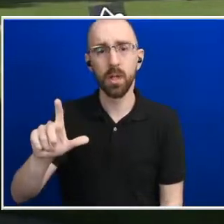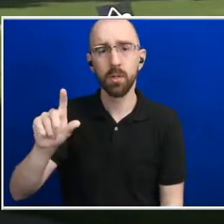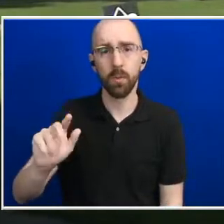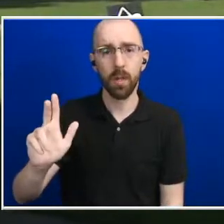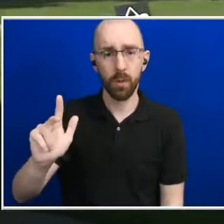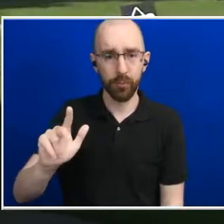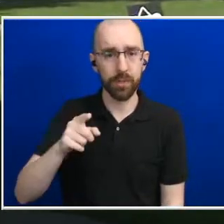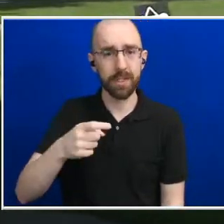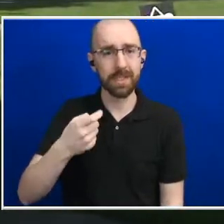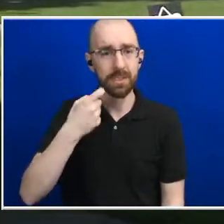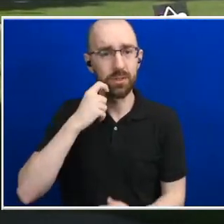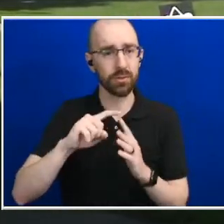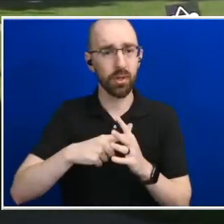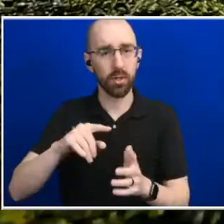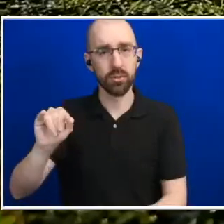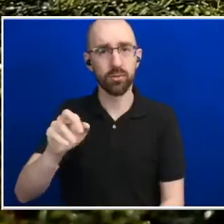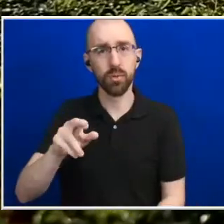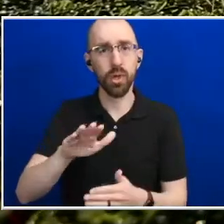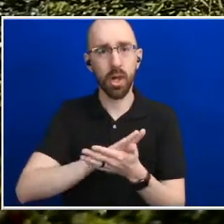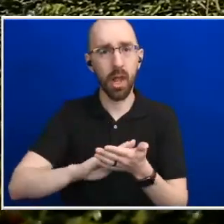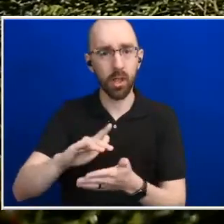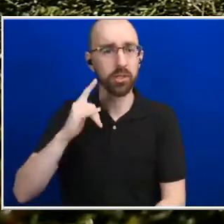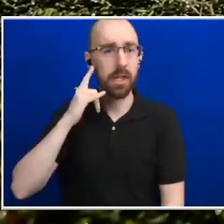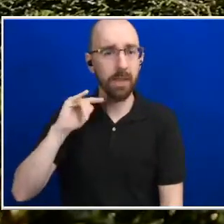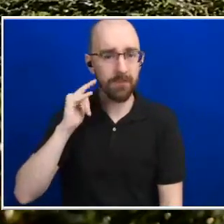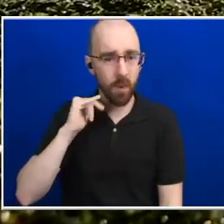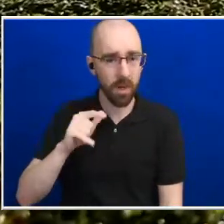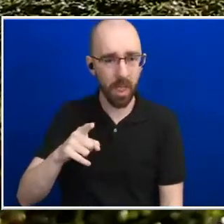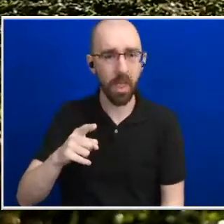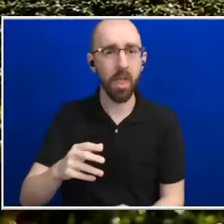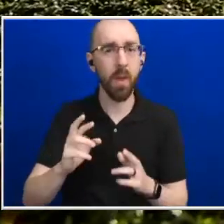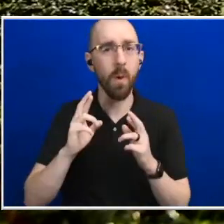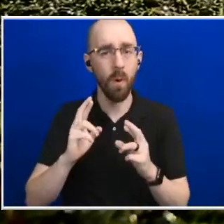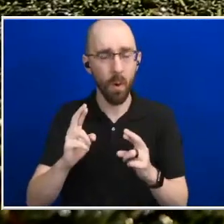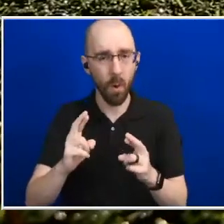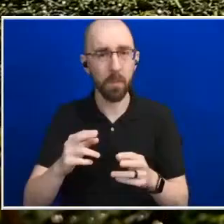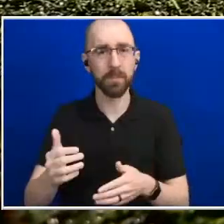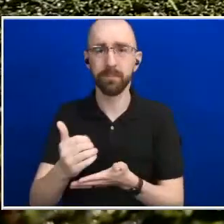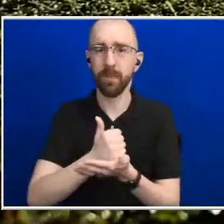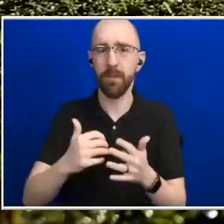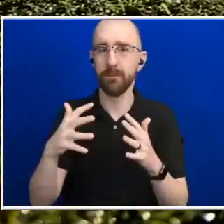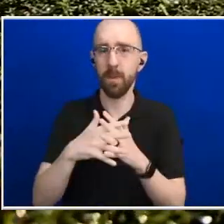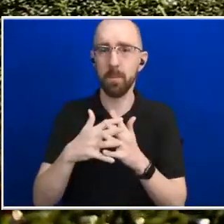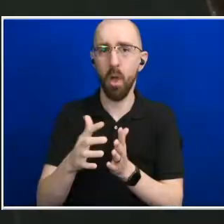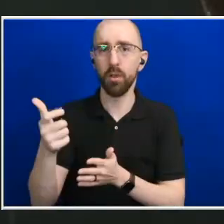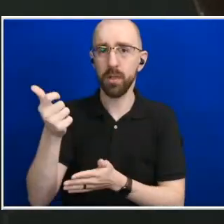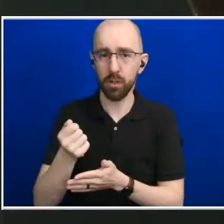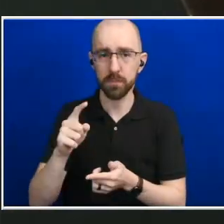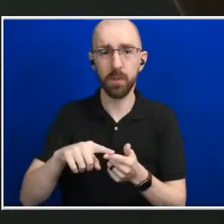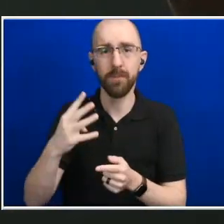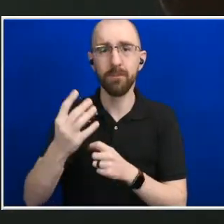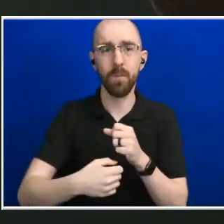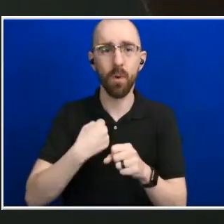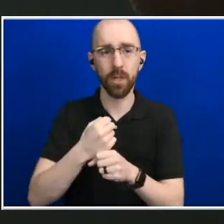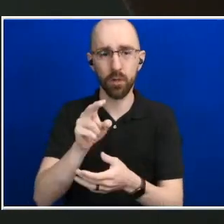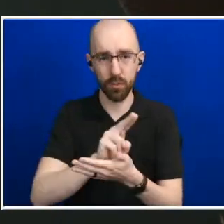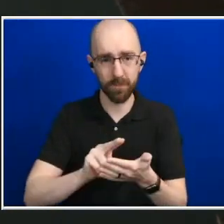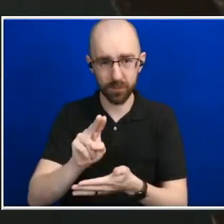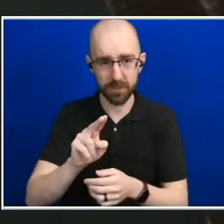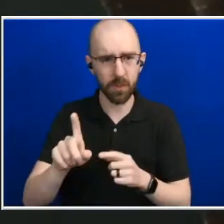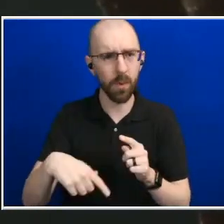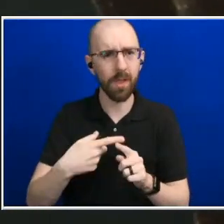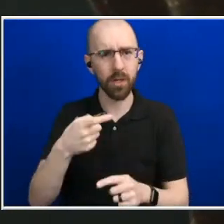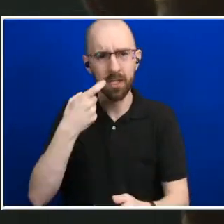started junior college in California with hopes of earning a football scholarship to a 4-year university when he noticed a